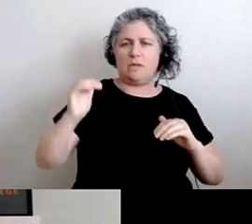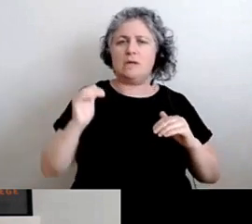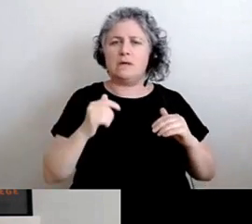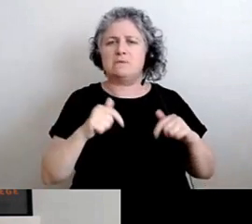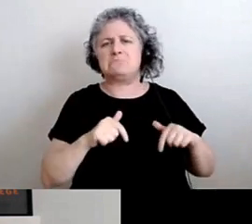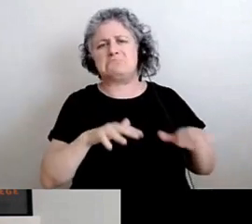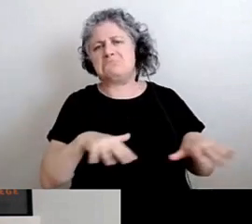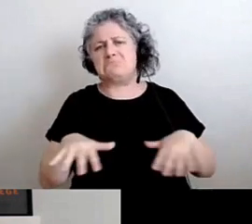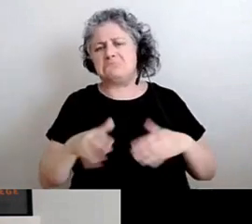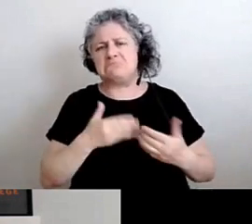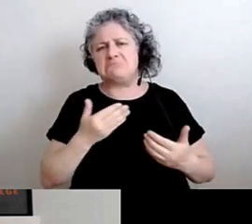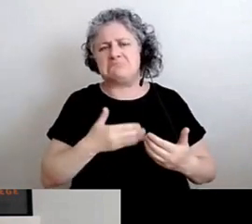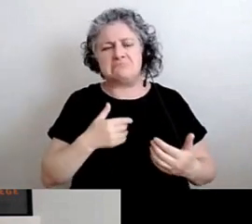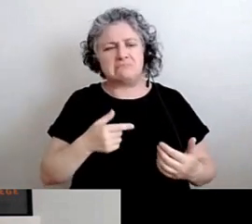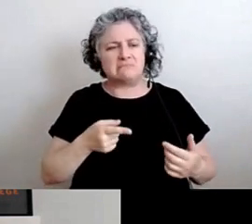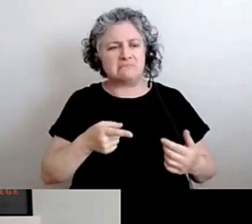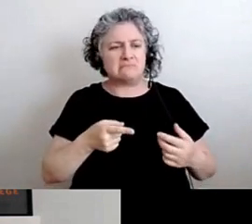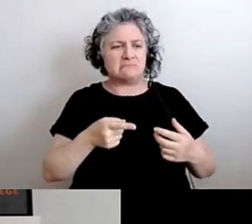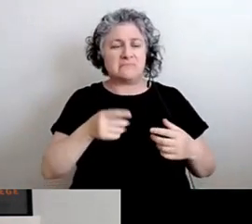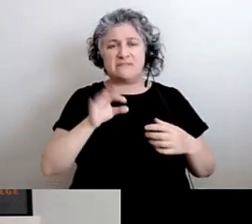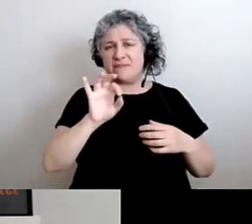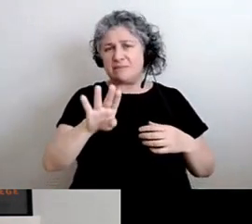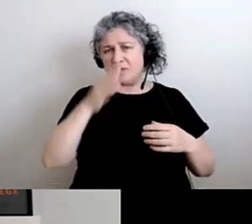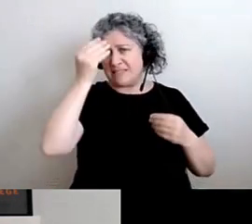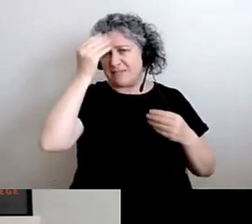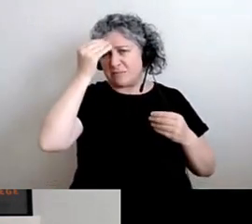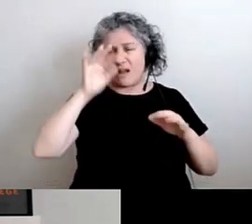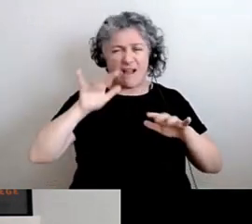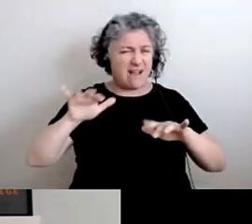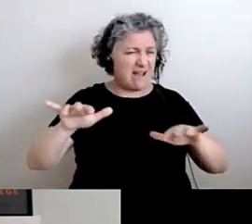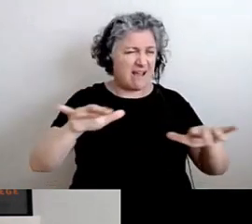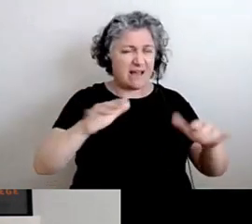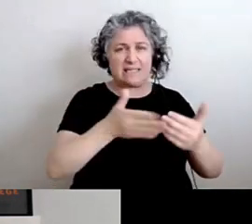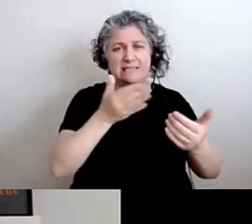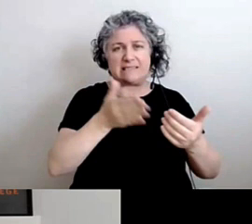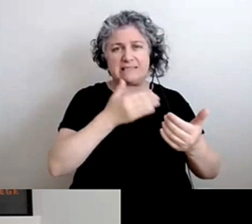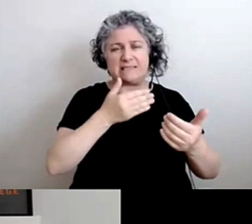It's easier to find info on Facebook rather than emails for the